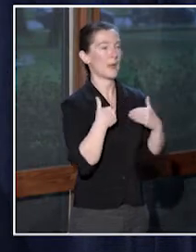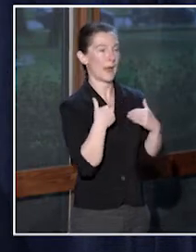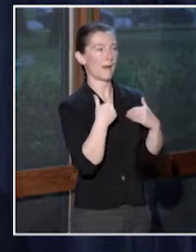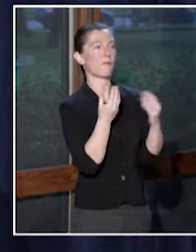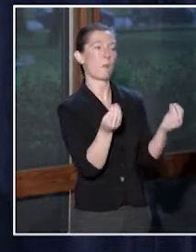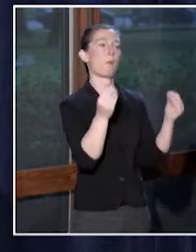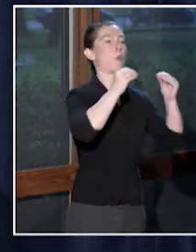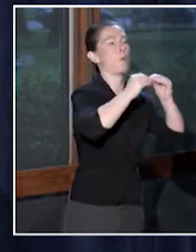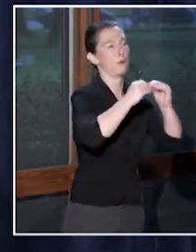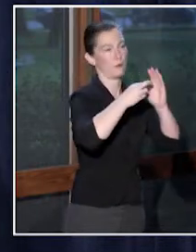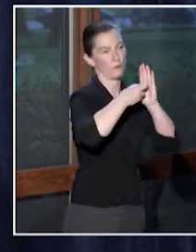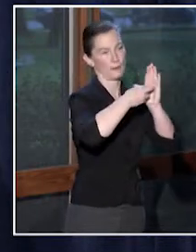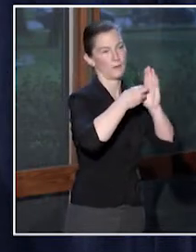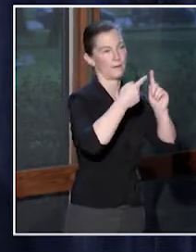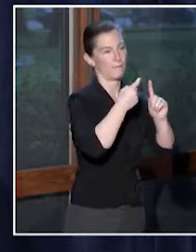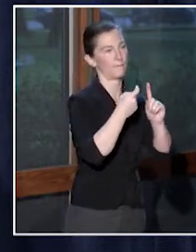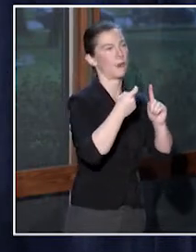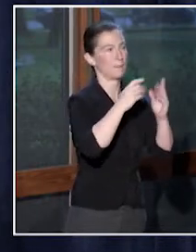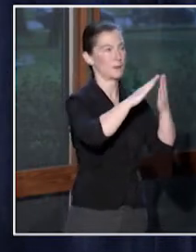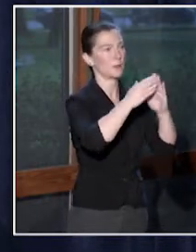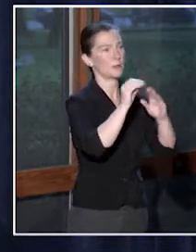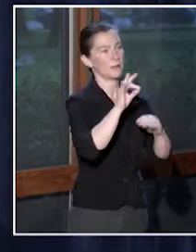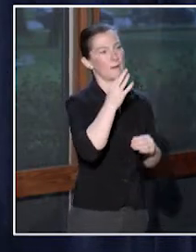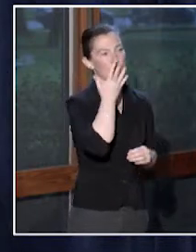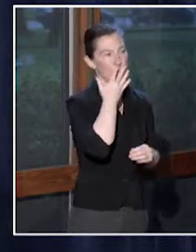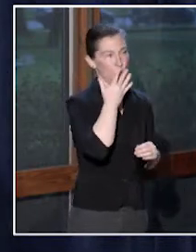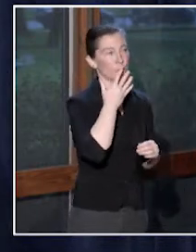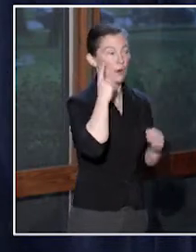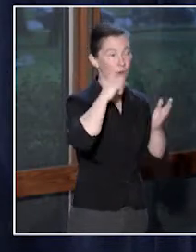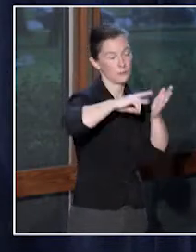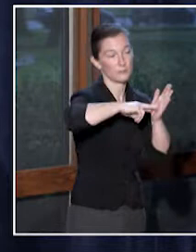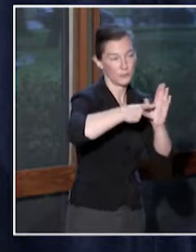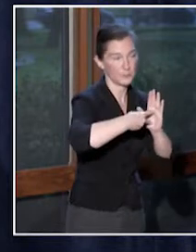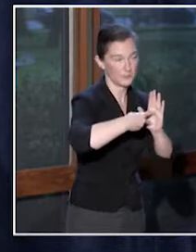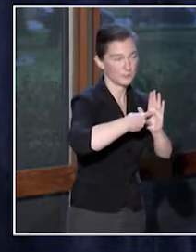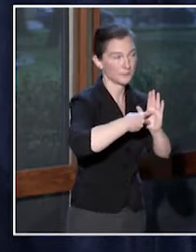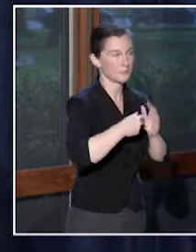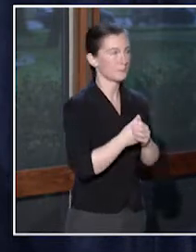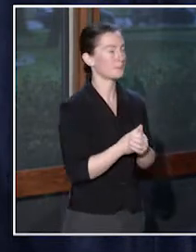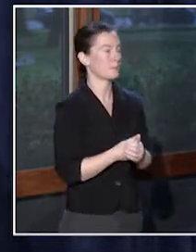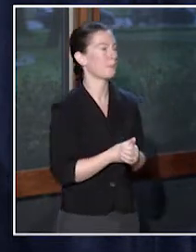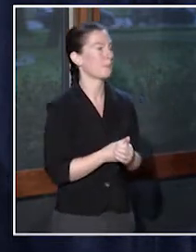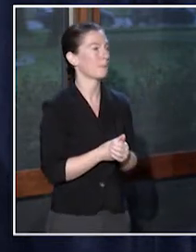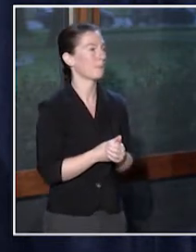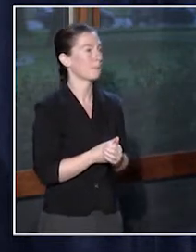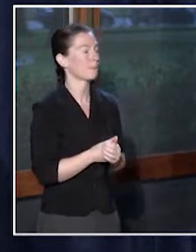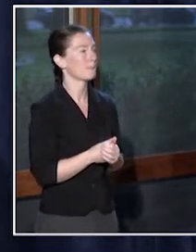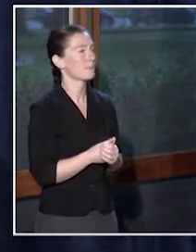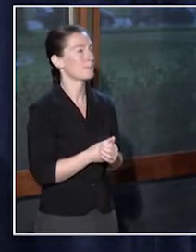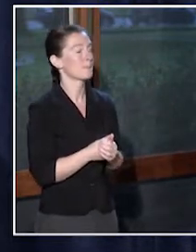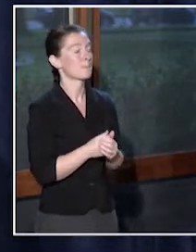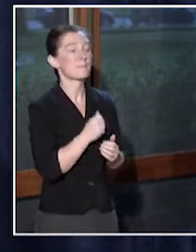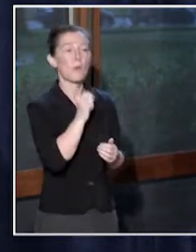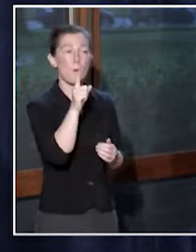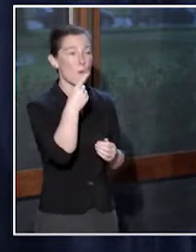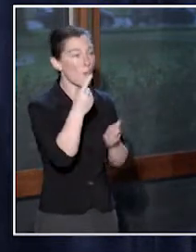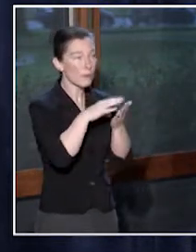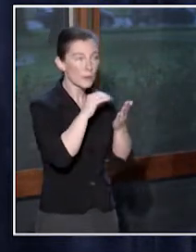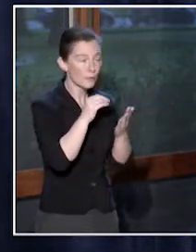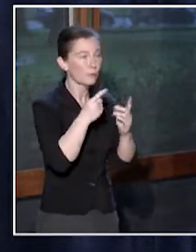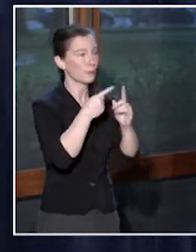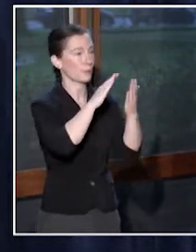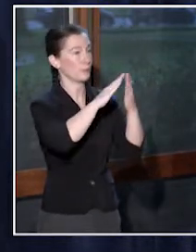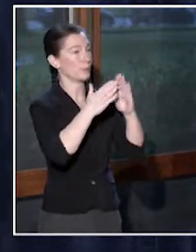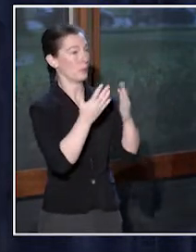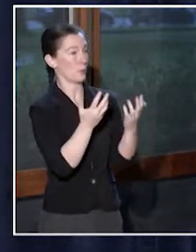intentional. We not only learned what the community wanted in a police chief, we also homed